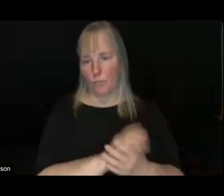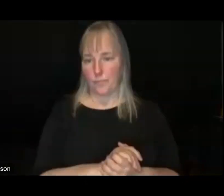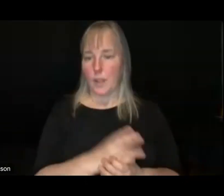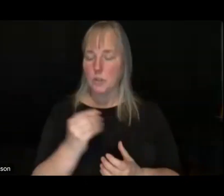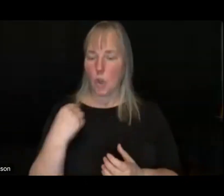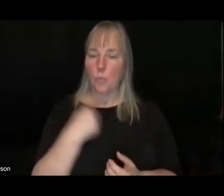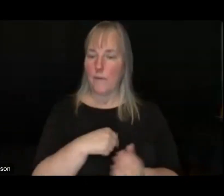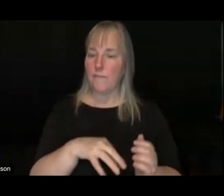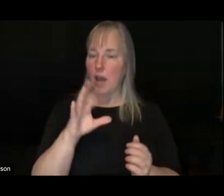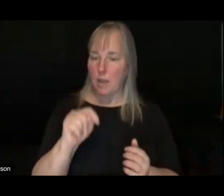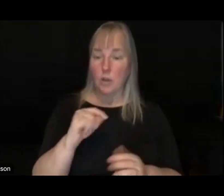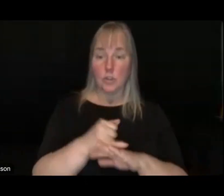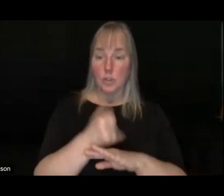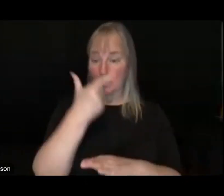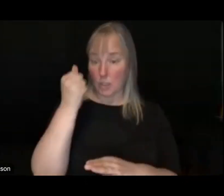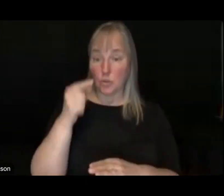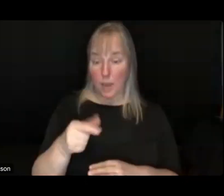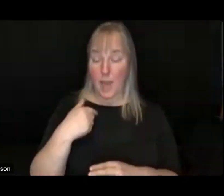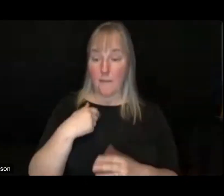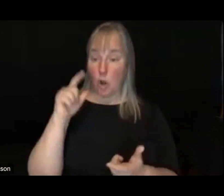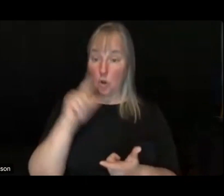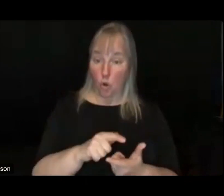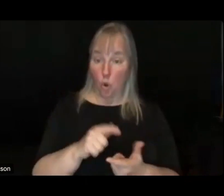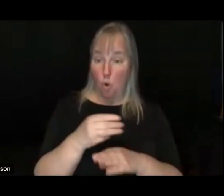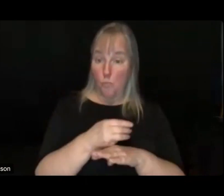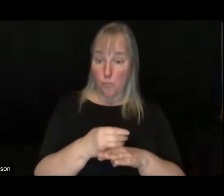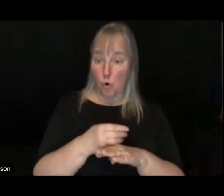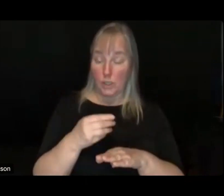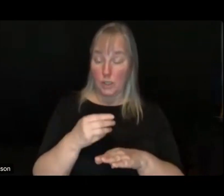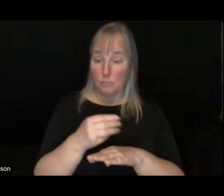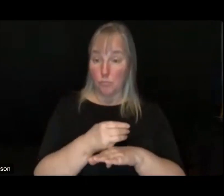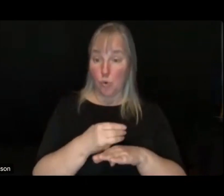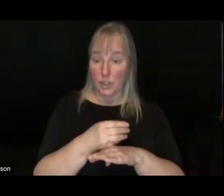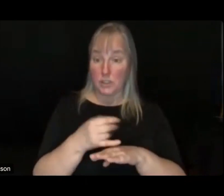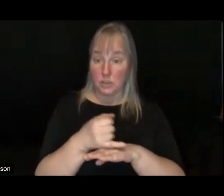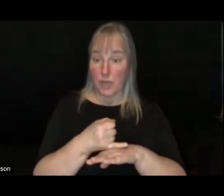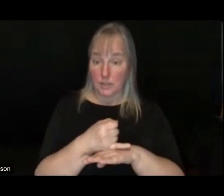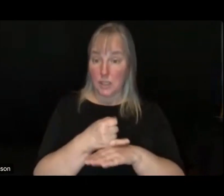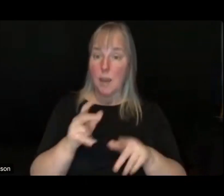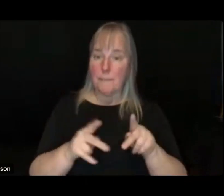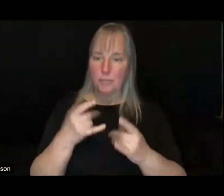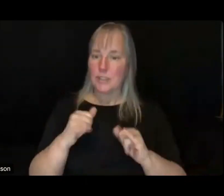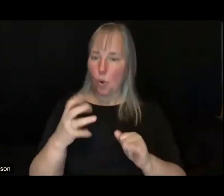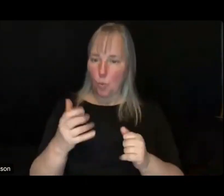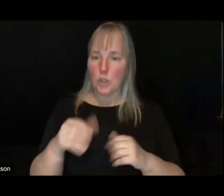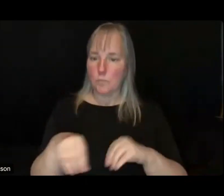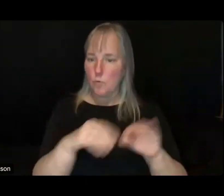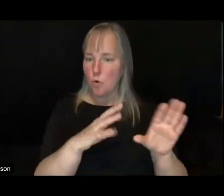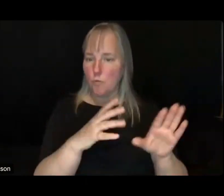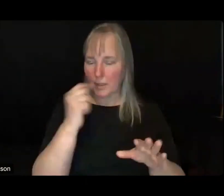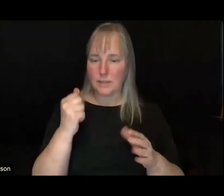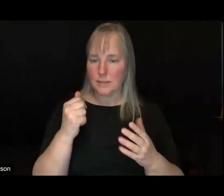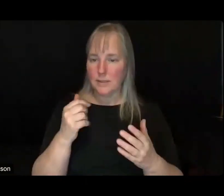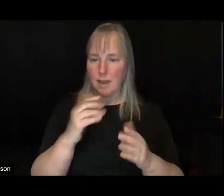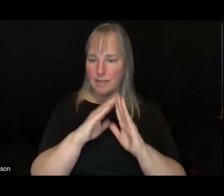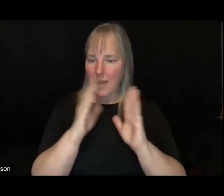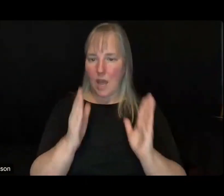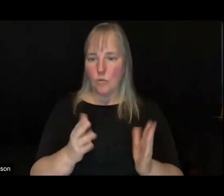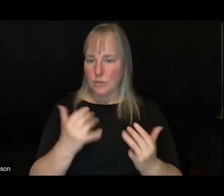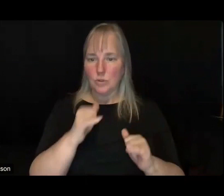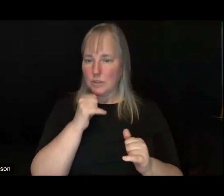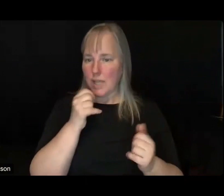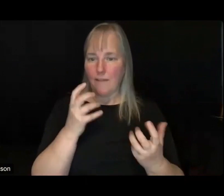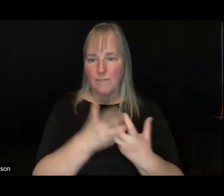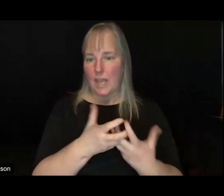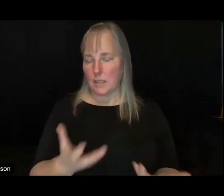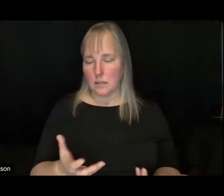because you have these these low mortgage rates, people still want to move because the house still does not fit. I mean, a lot of the houses that